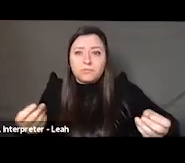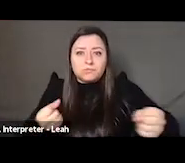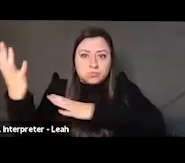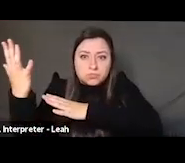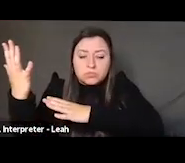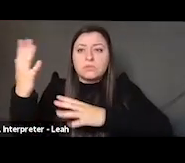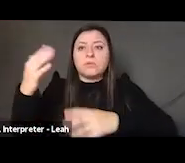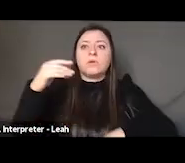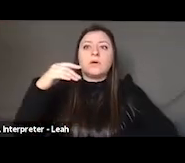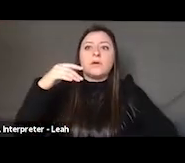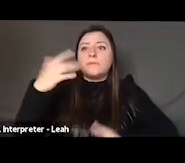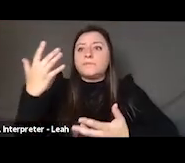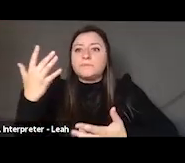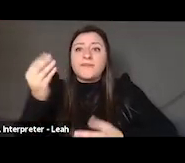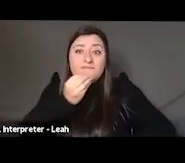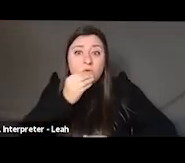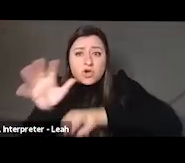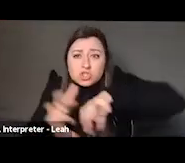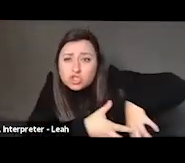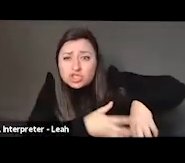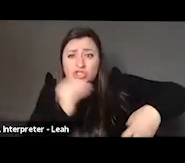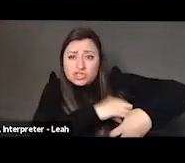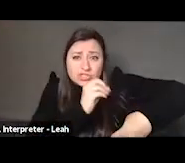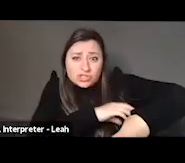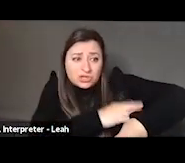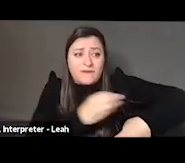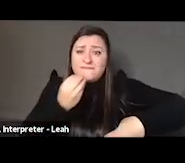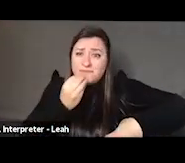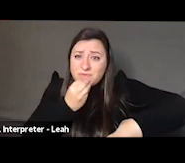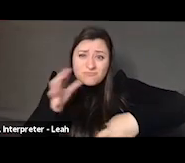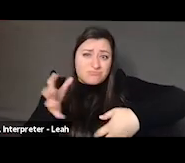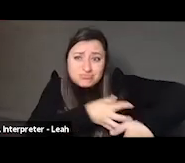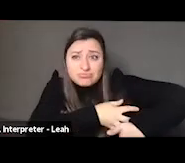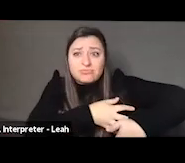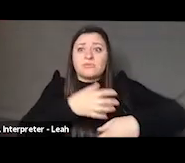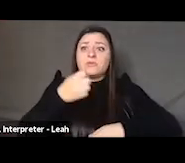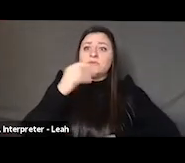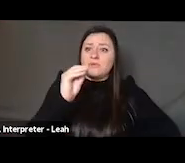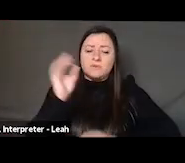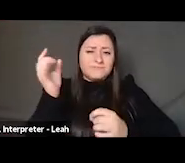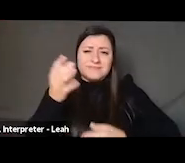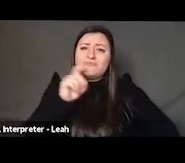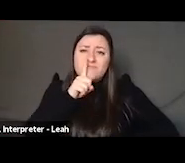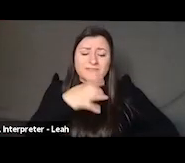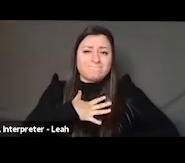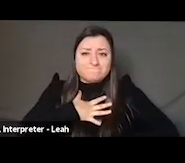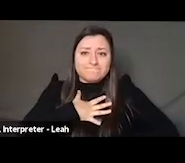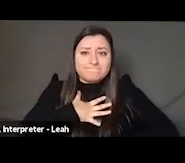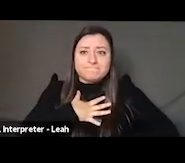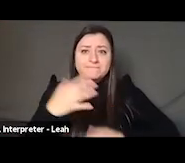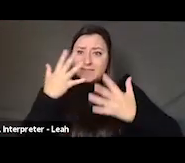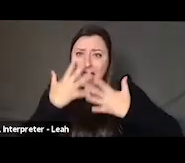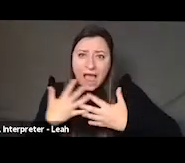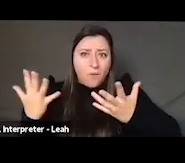hoarded food on a very large scale. It is terribly troubling, Salim, how what